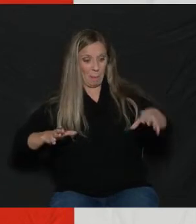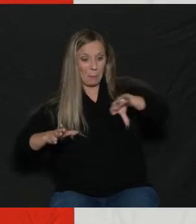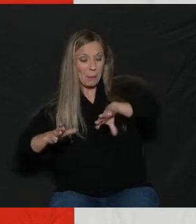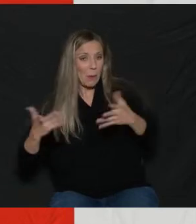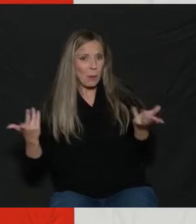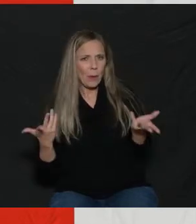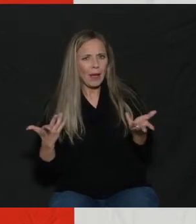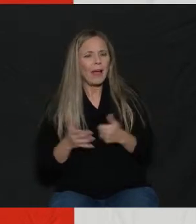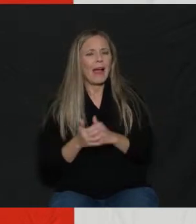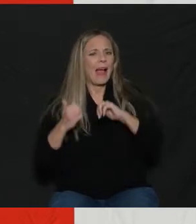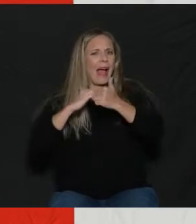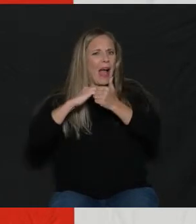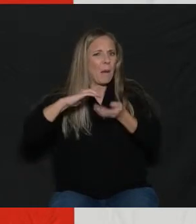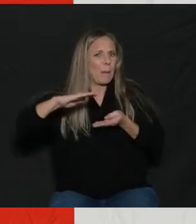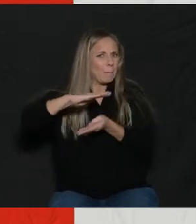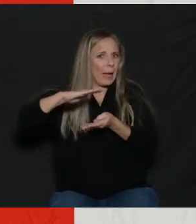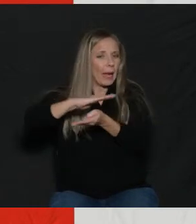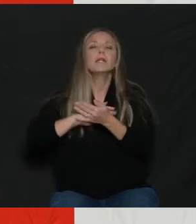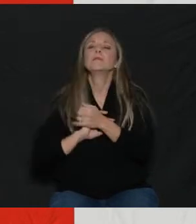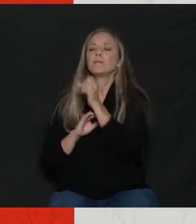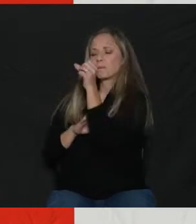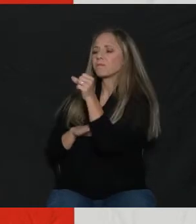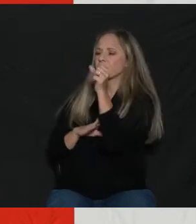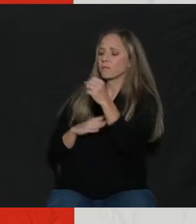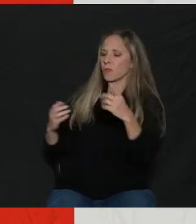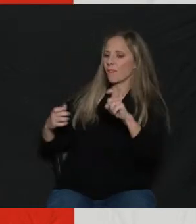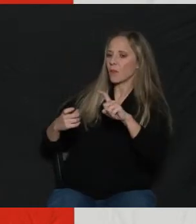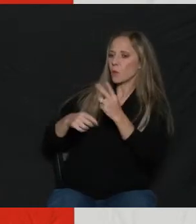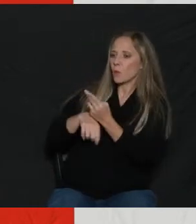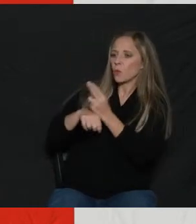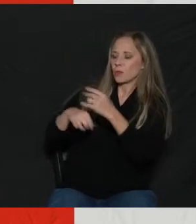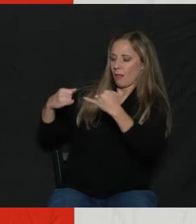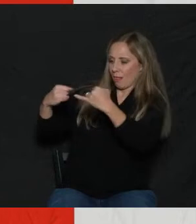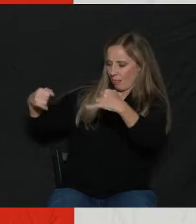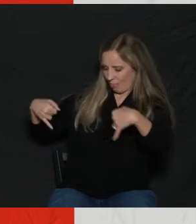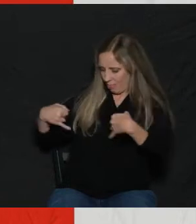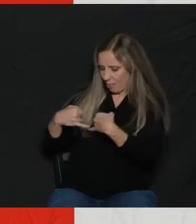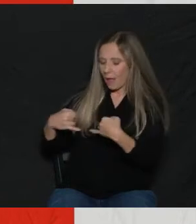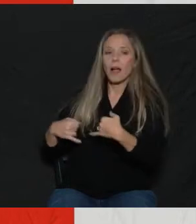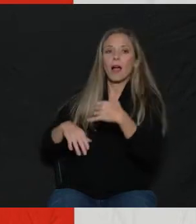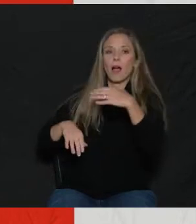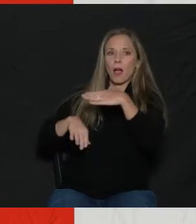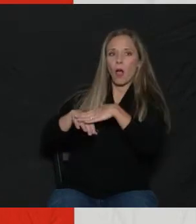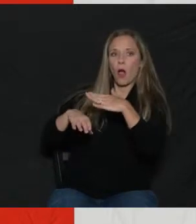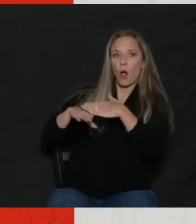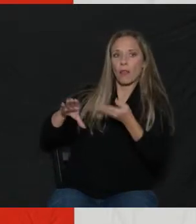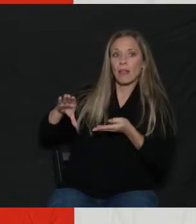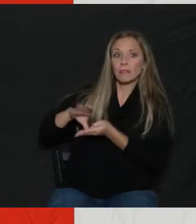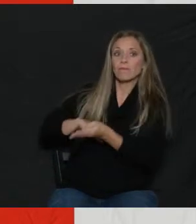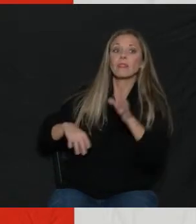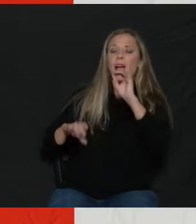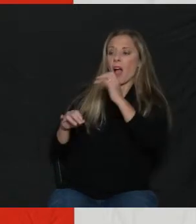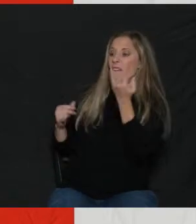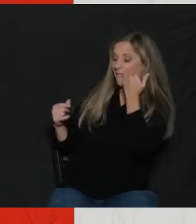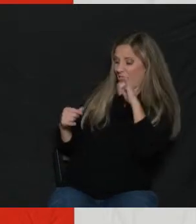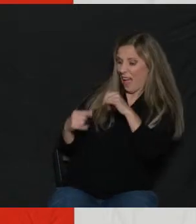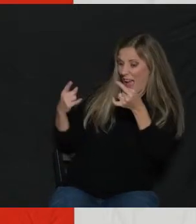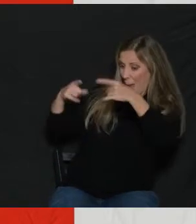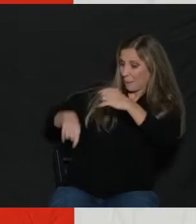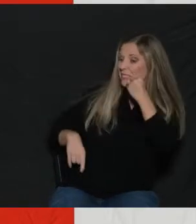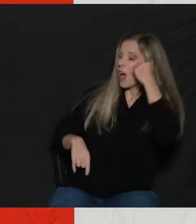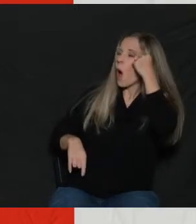We have to line a baking sheet. Let me show you. If this happens at home, because you do have to use a whisk on this, take a knife and work it